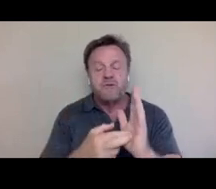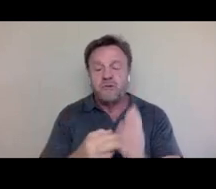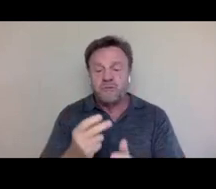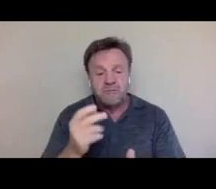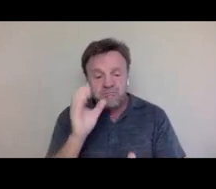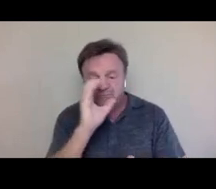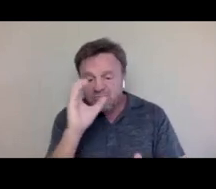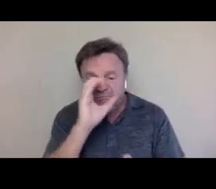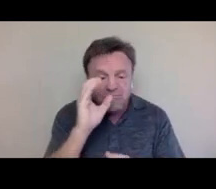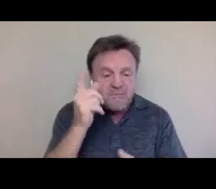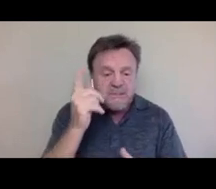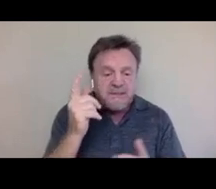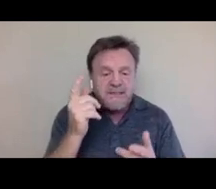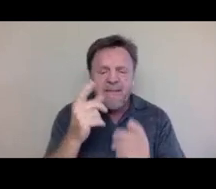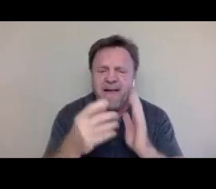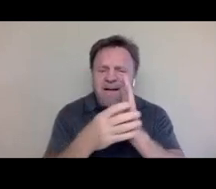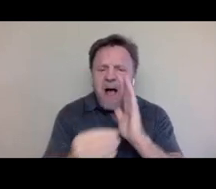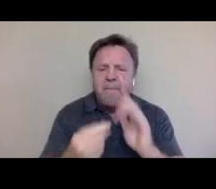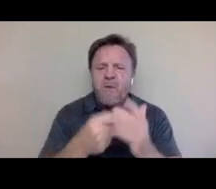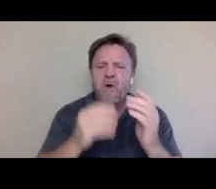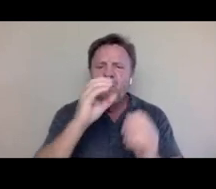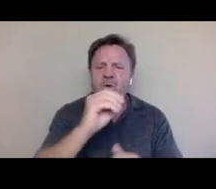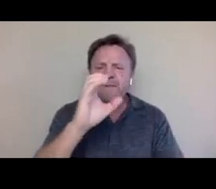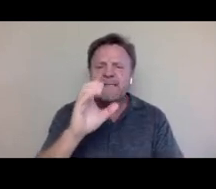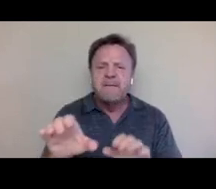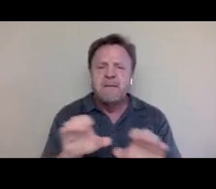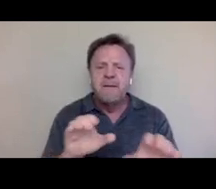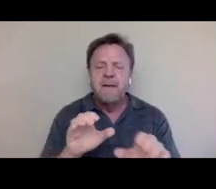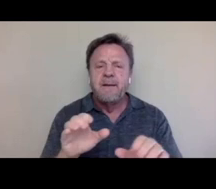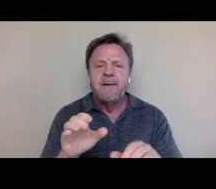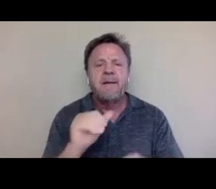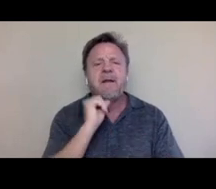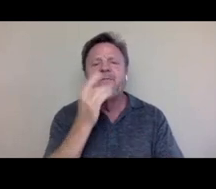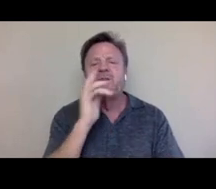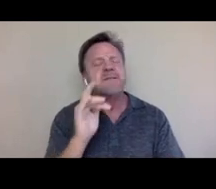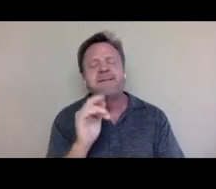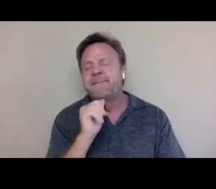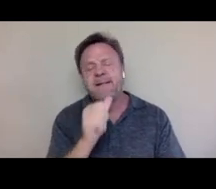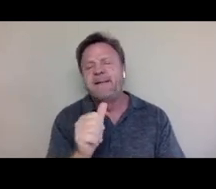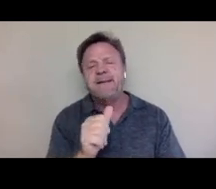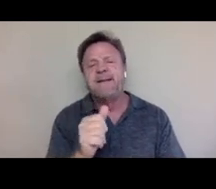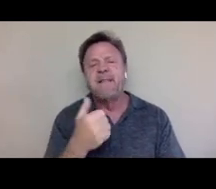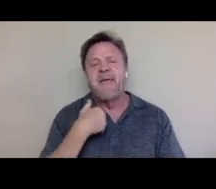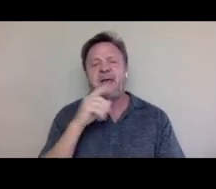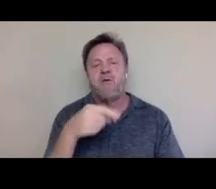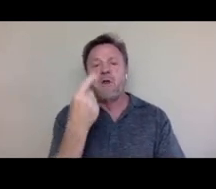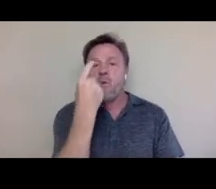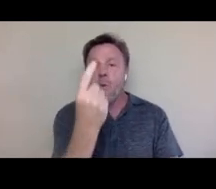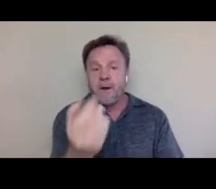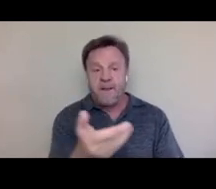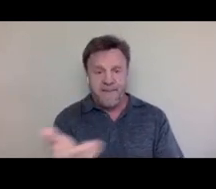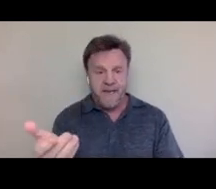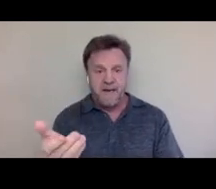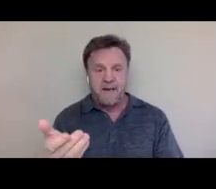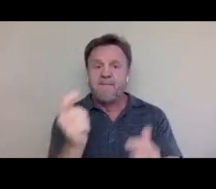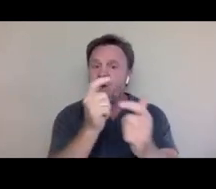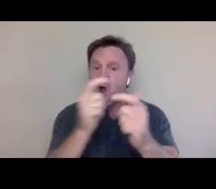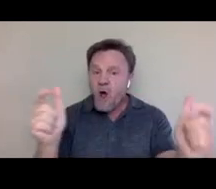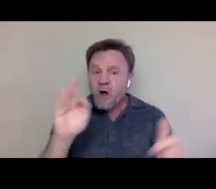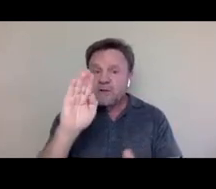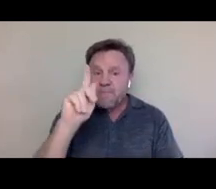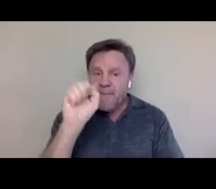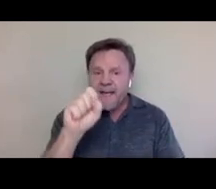did they replicate what OCC had done? And unfortunately they hadn't. They had only one thing. For large banks, they